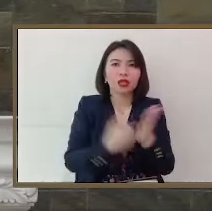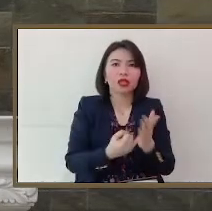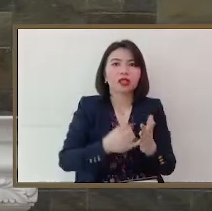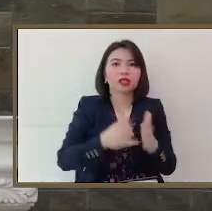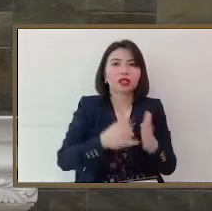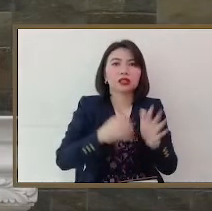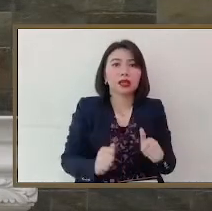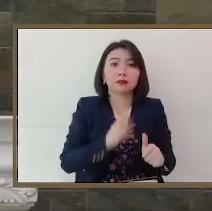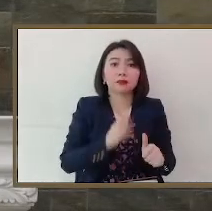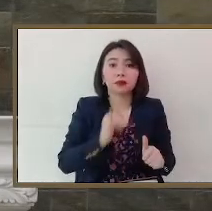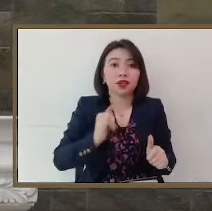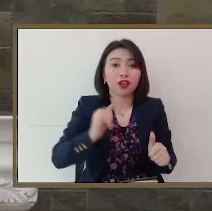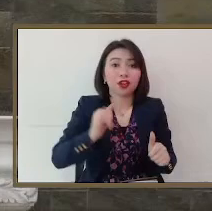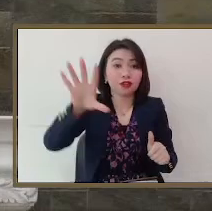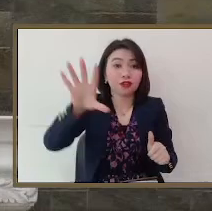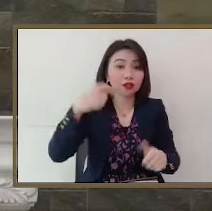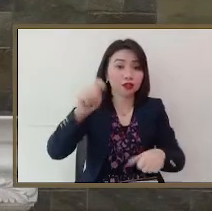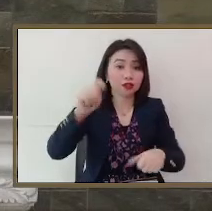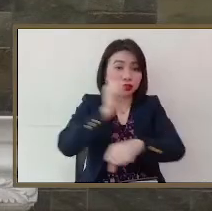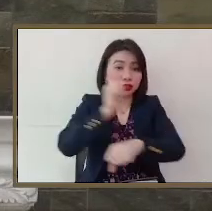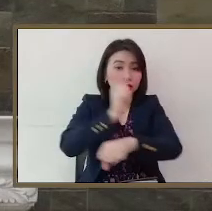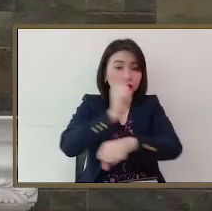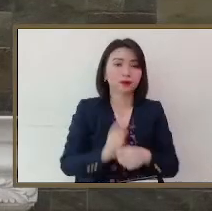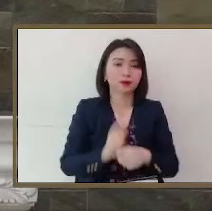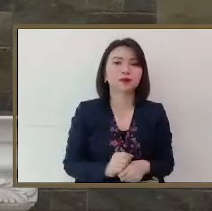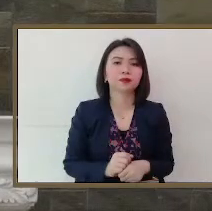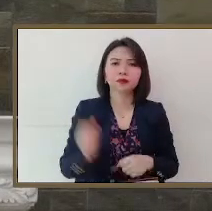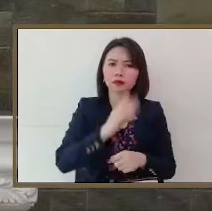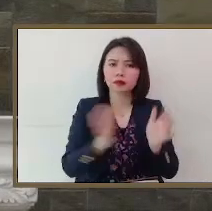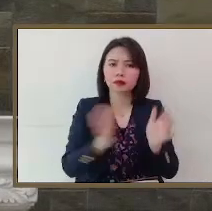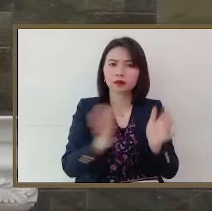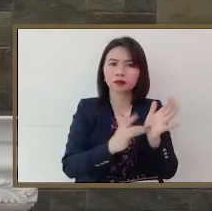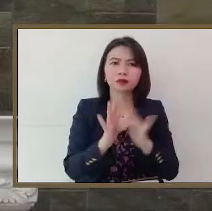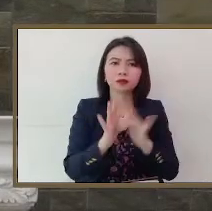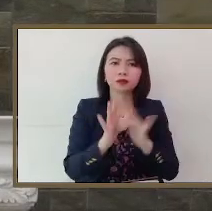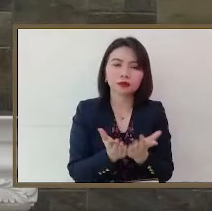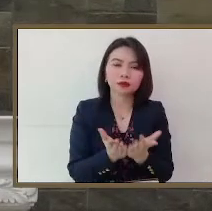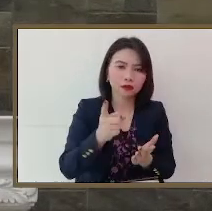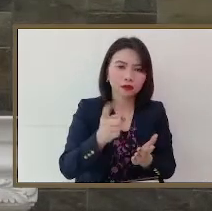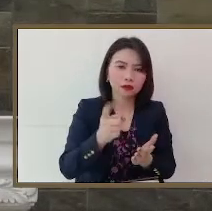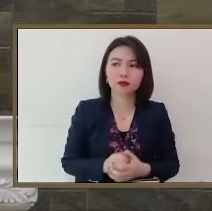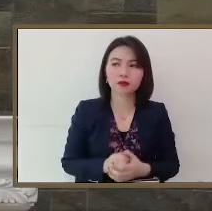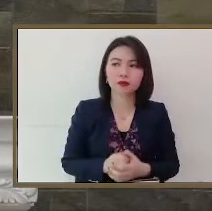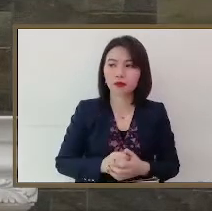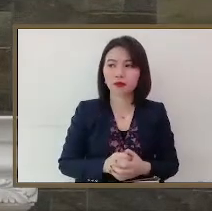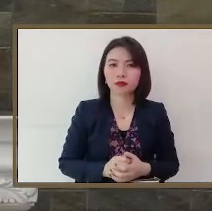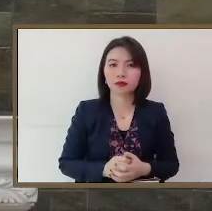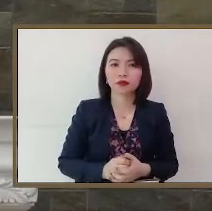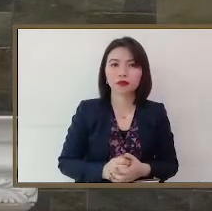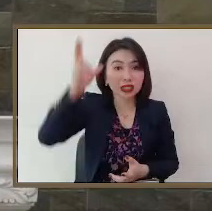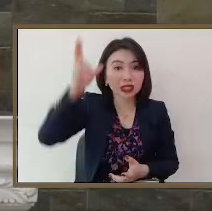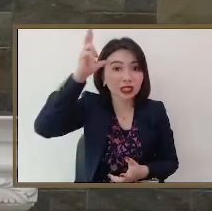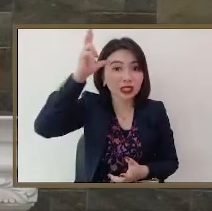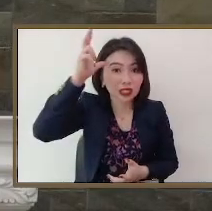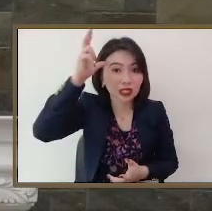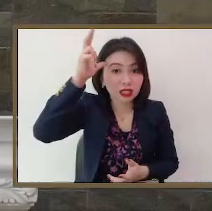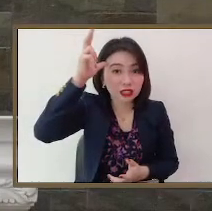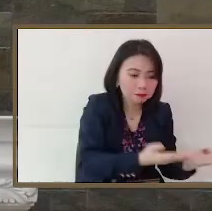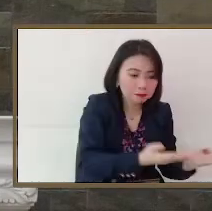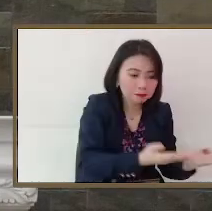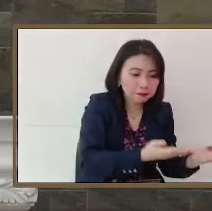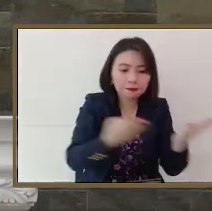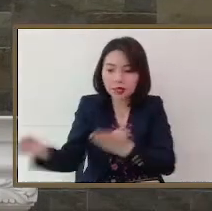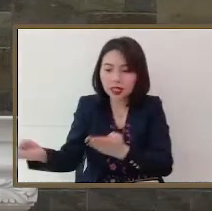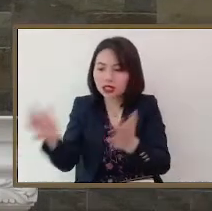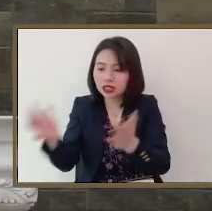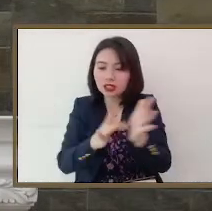itinayo. Alright? Now, and then the Bible says, the devil took Jesus into the